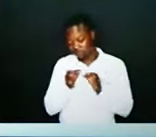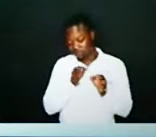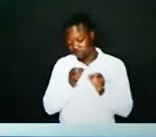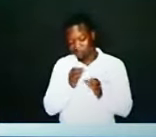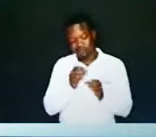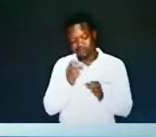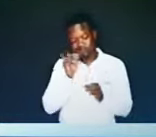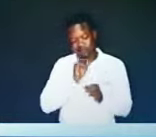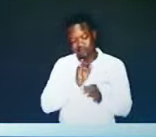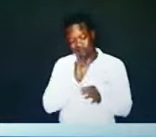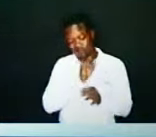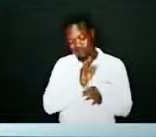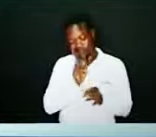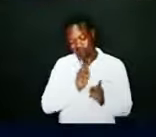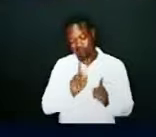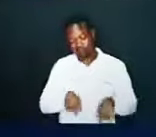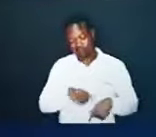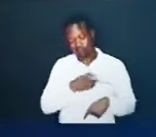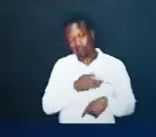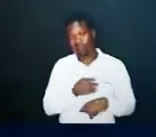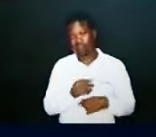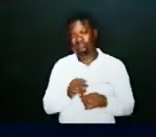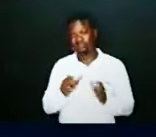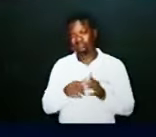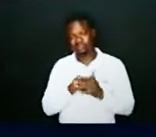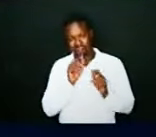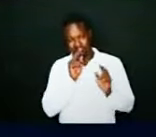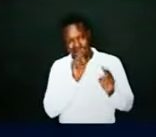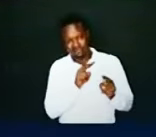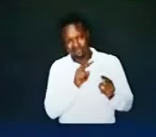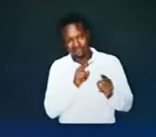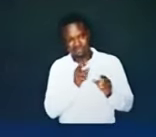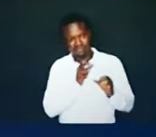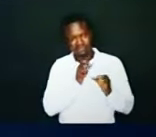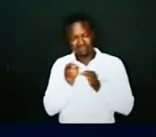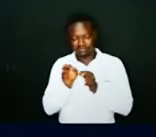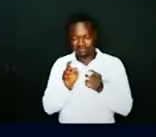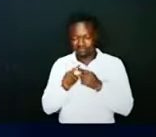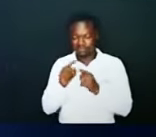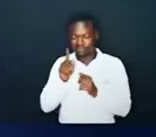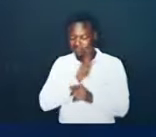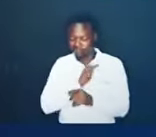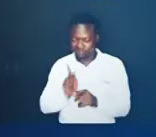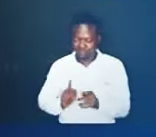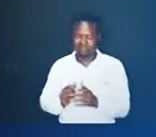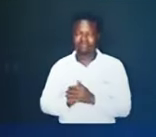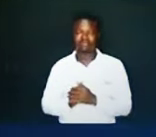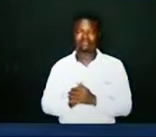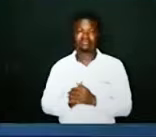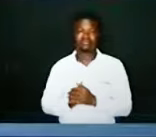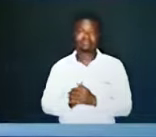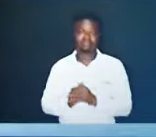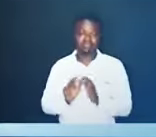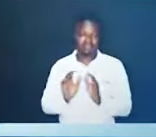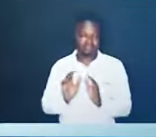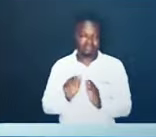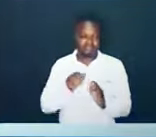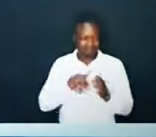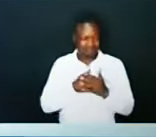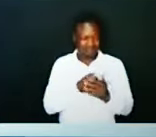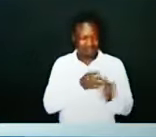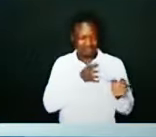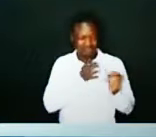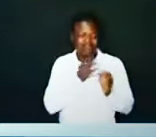Susa, how he saw them, and how he described them to the king. Verse 8.